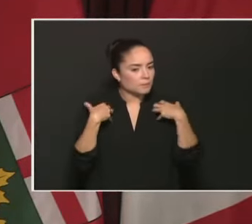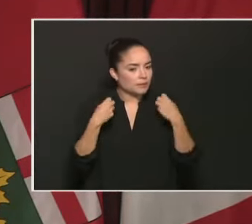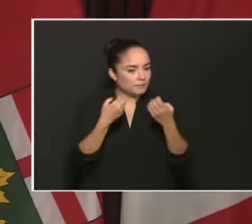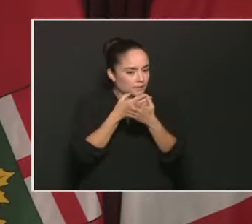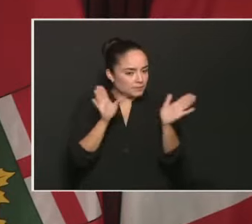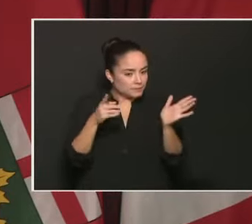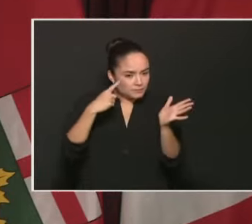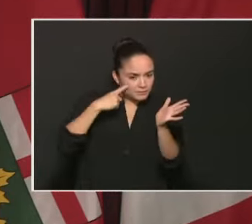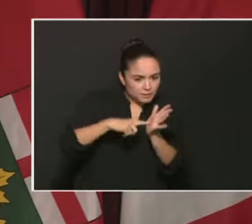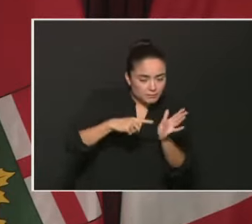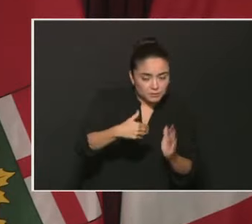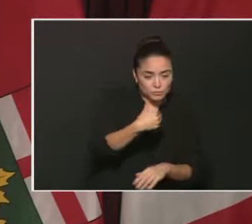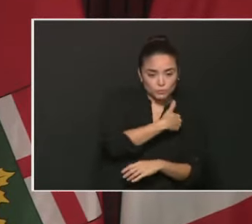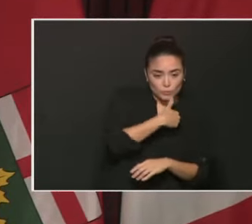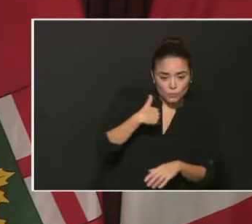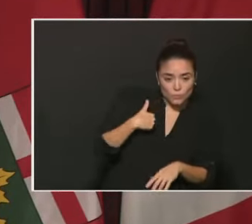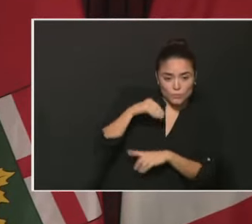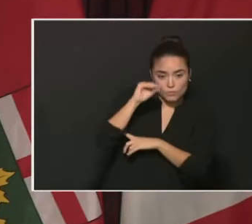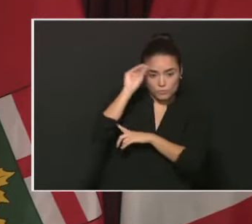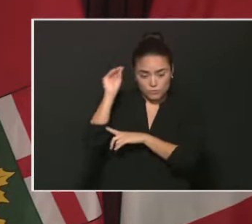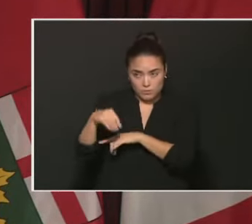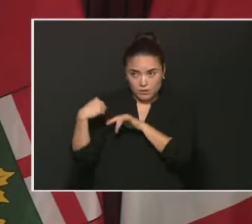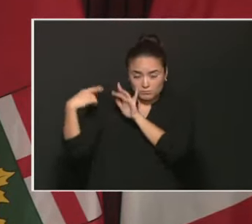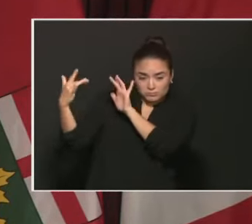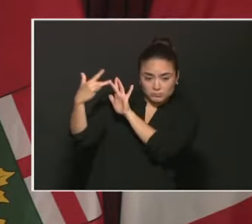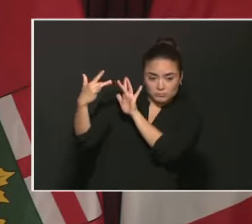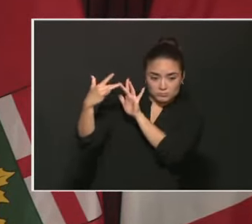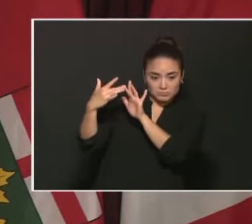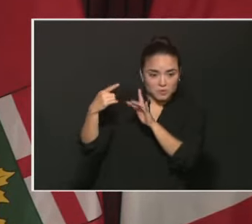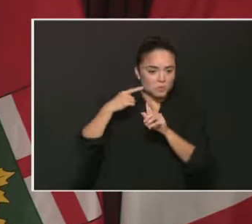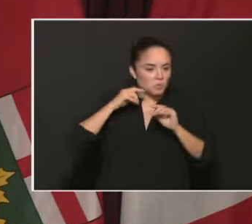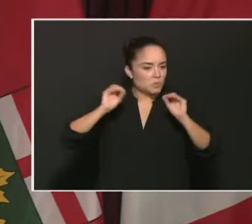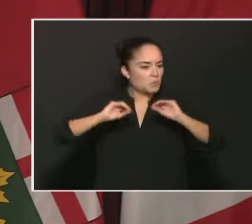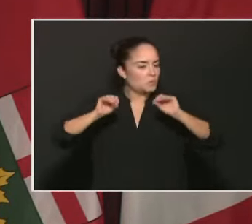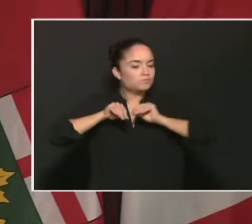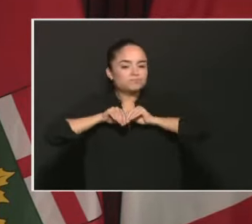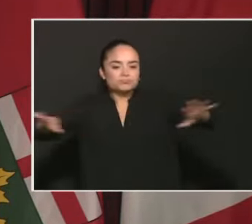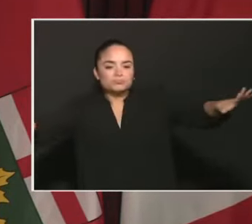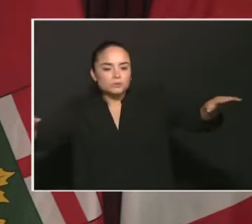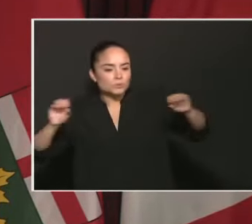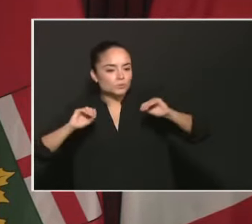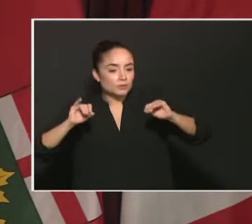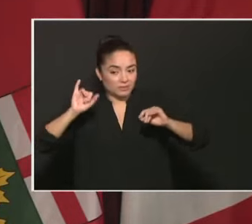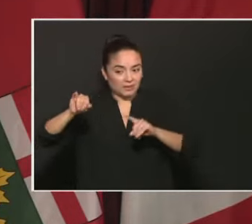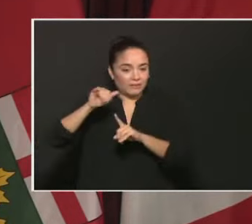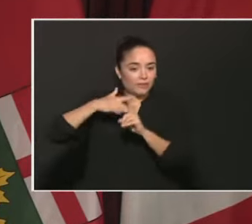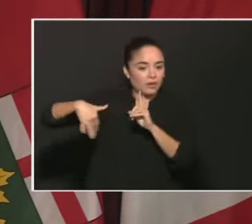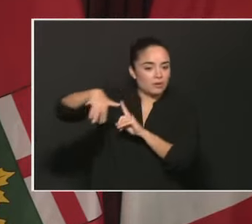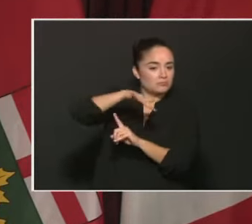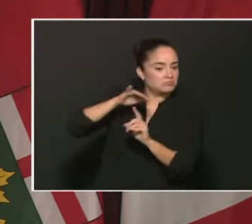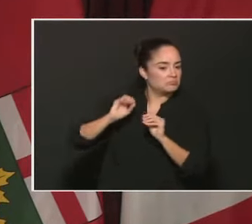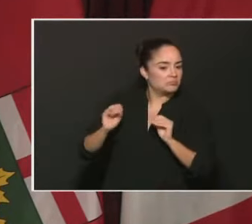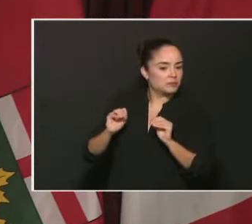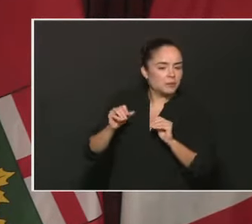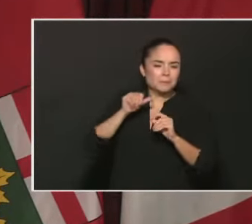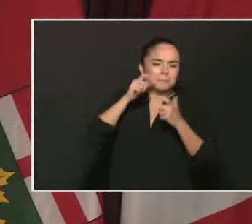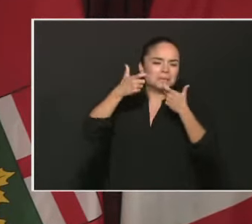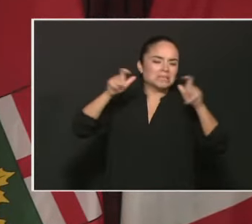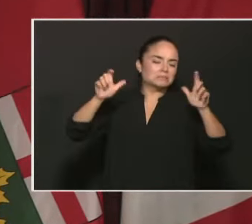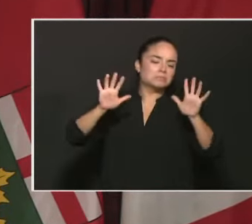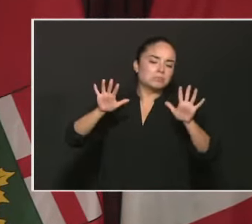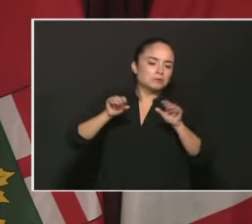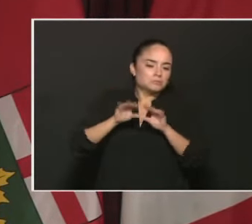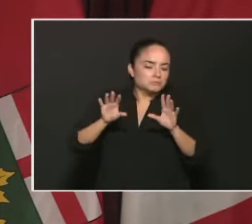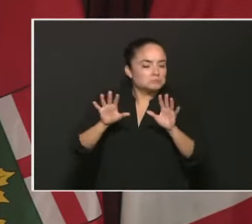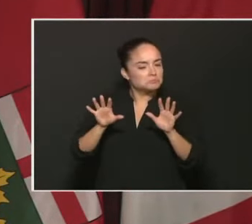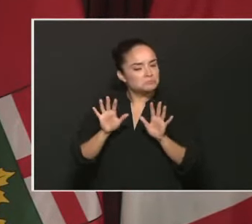and Ottawa. They had not found spread in those any significant spread in those environments, and as a result,